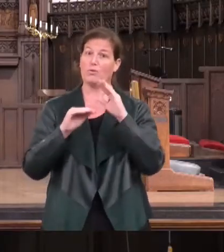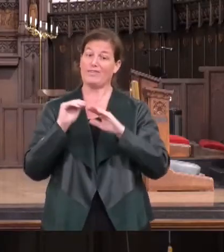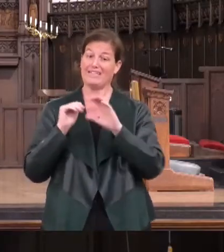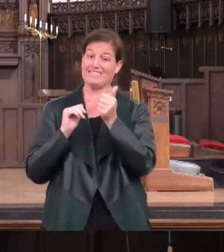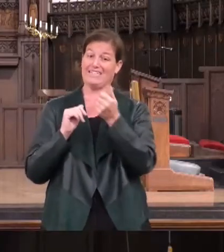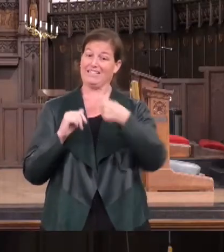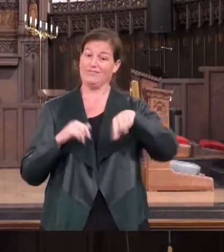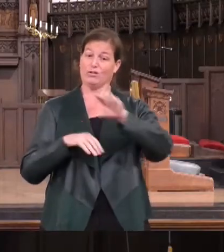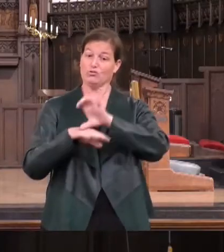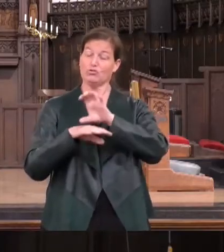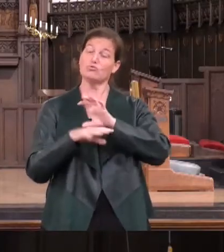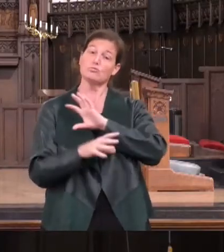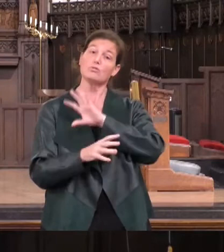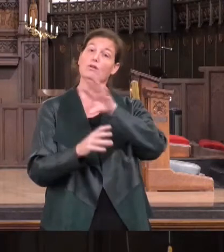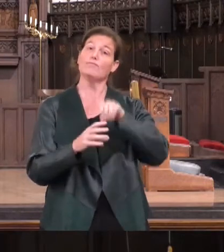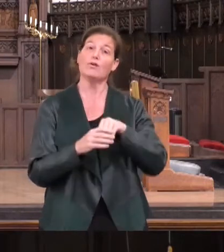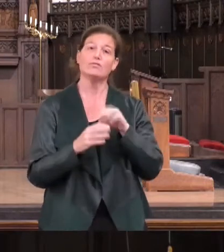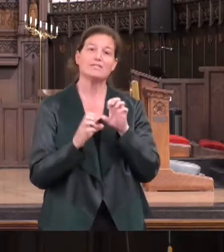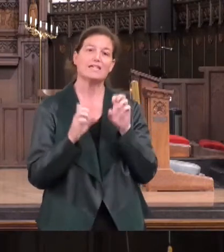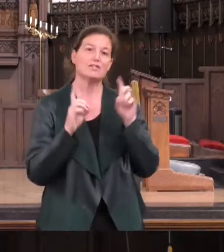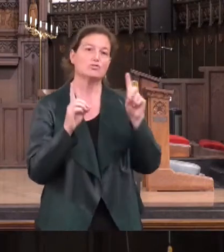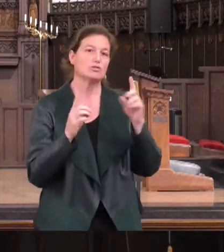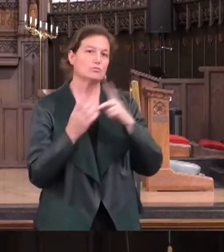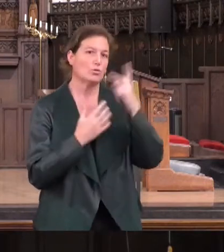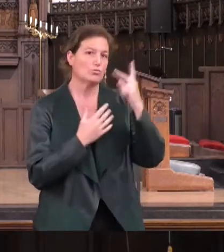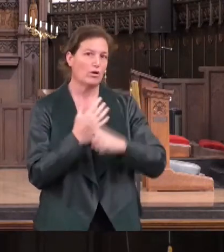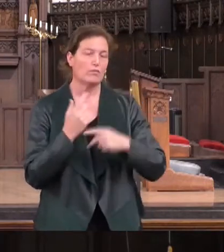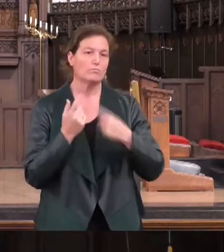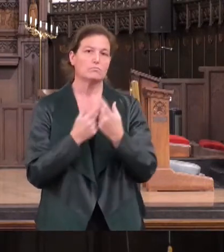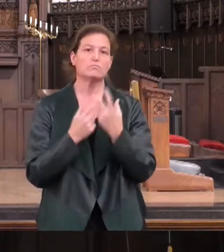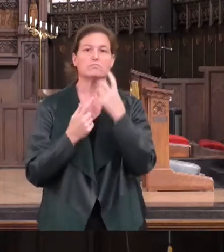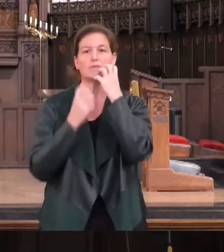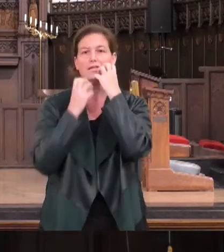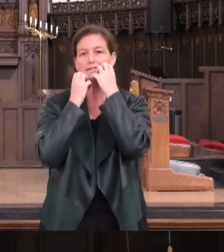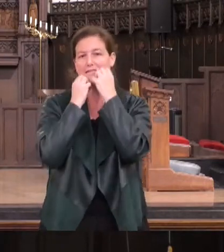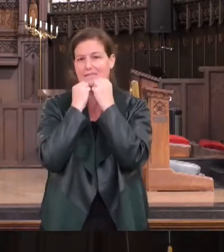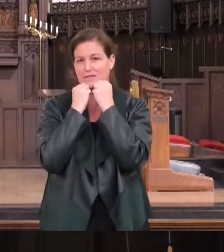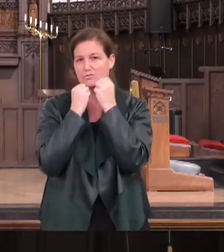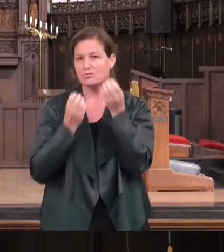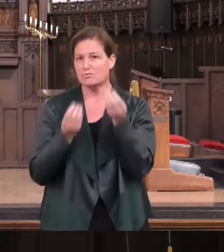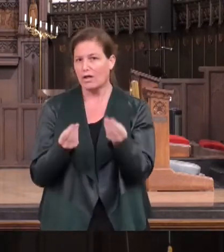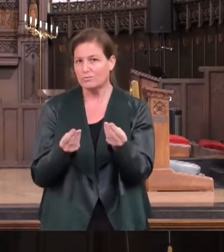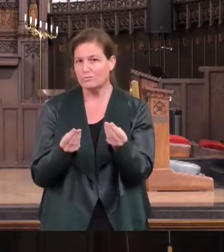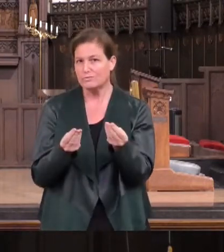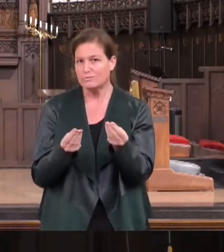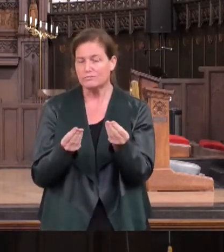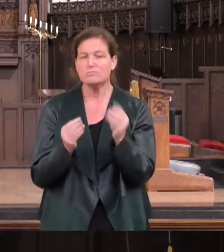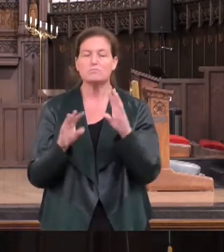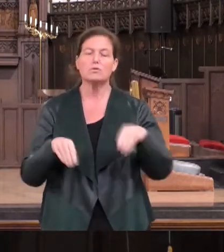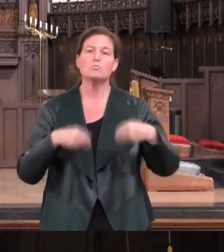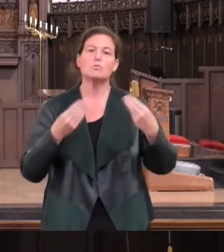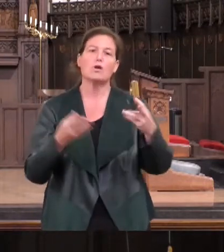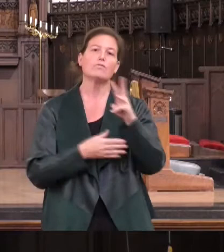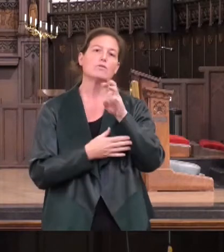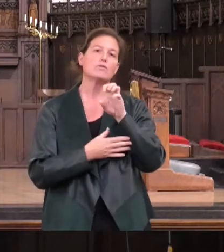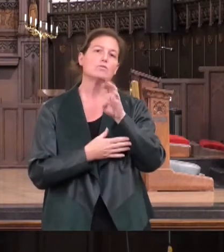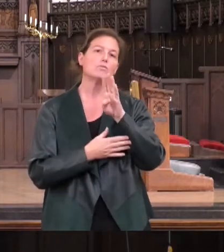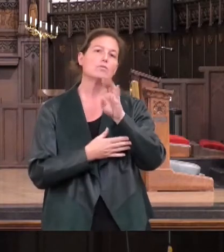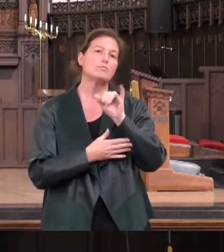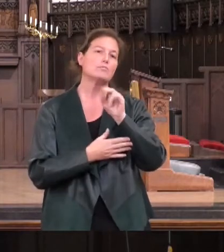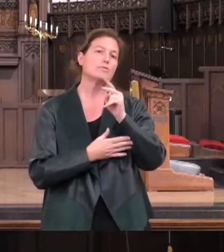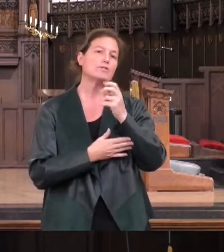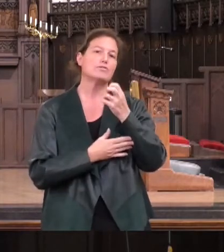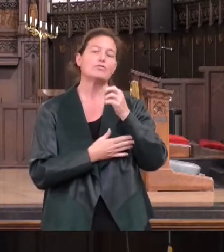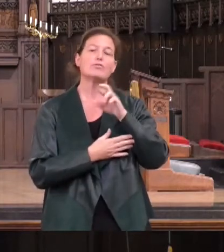have actively engaged in education programs such as Sacred Ground. We offered a webinar to our clergy and lay